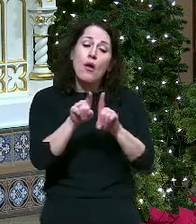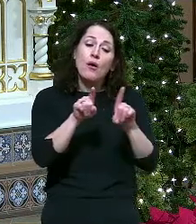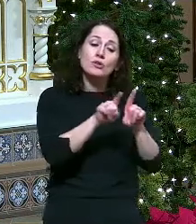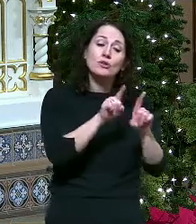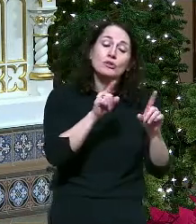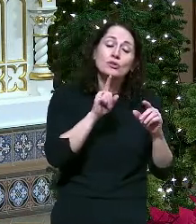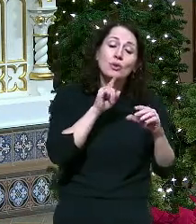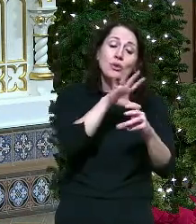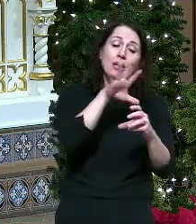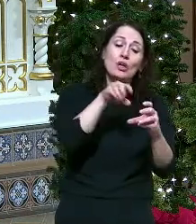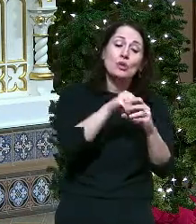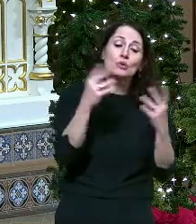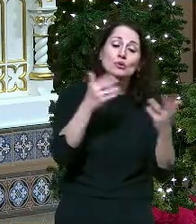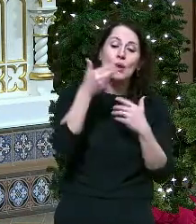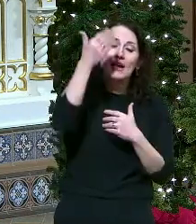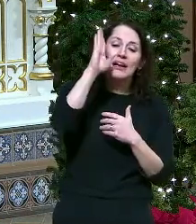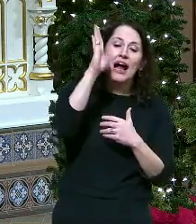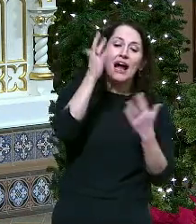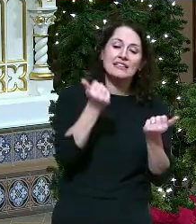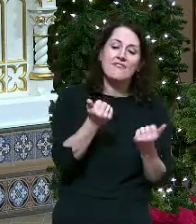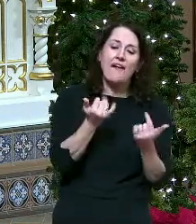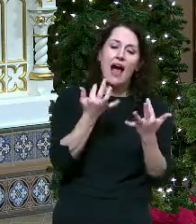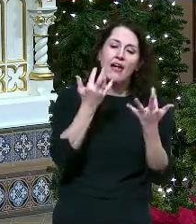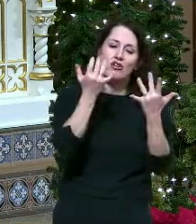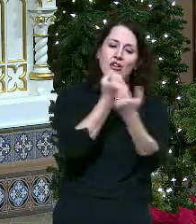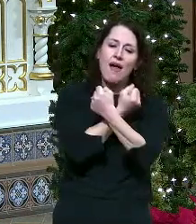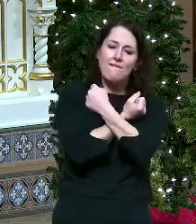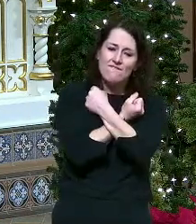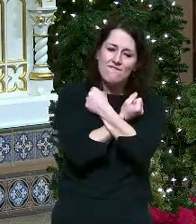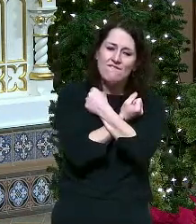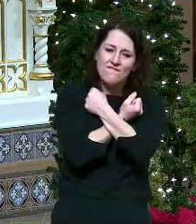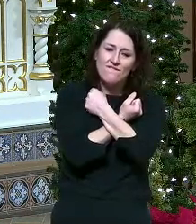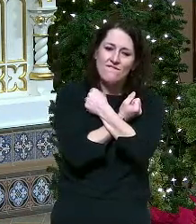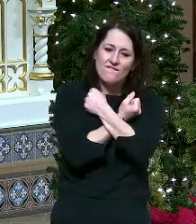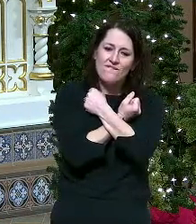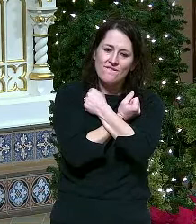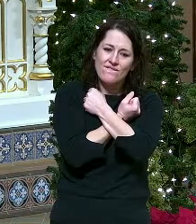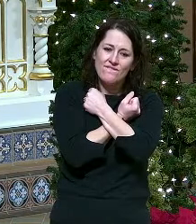God's love coming out of that Sacred Heart.